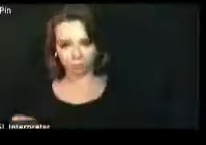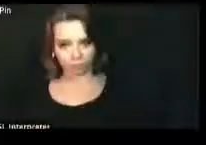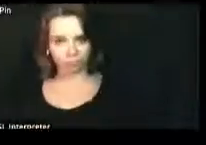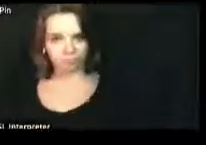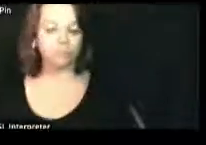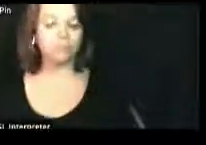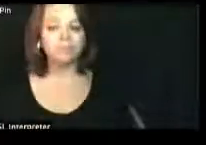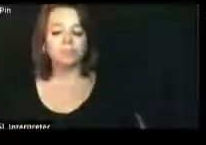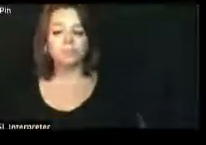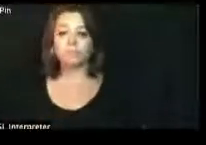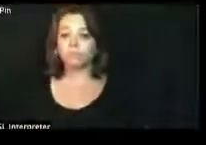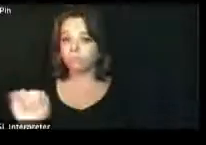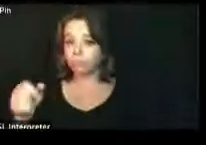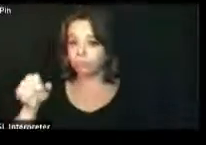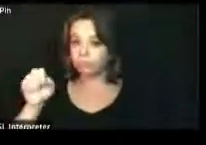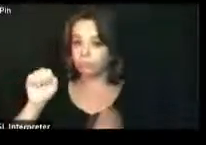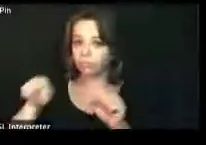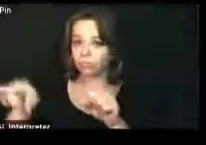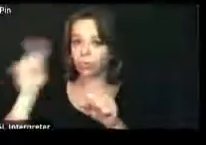Can you hear me?